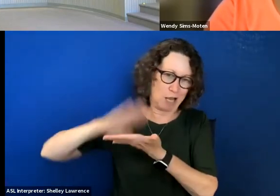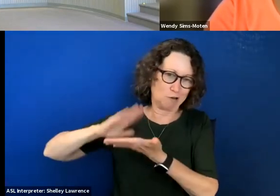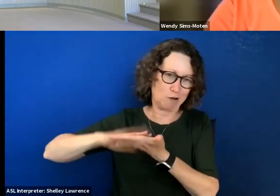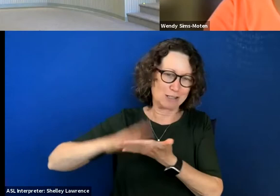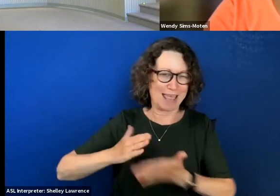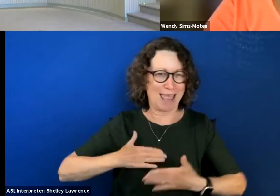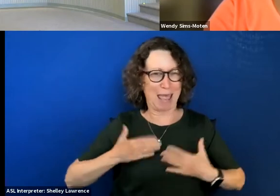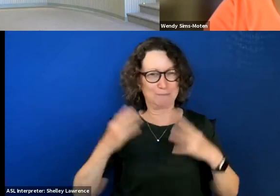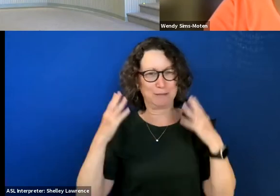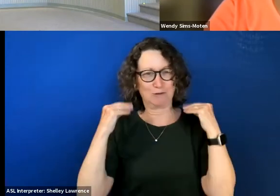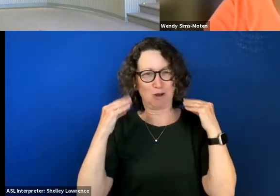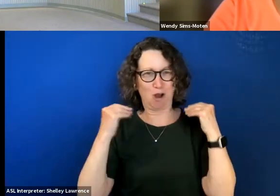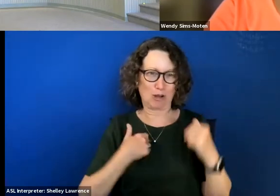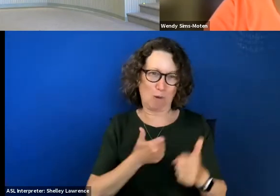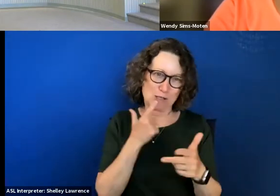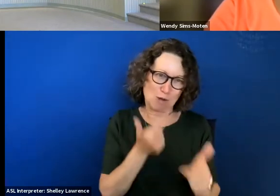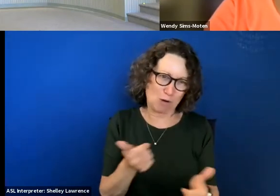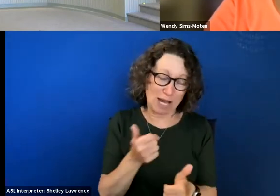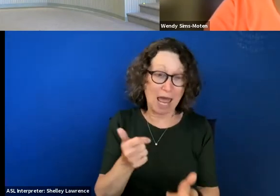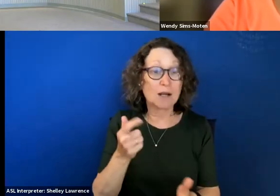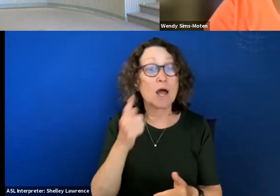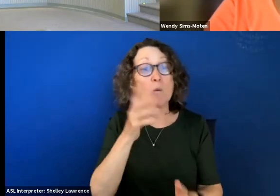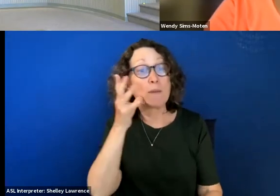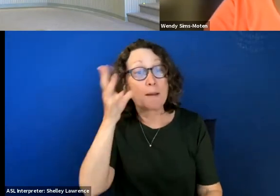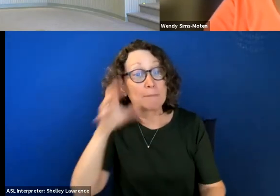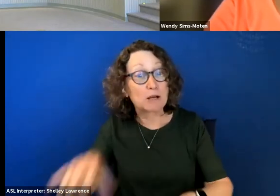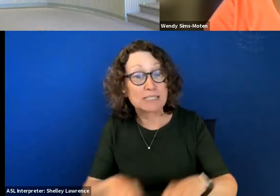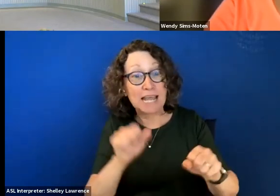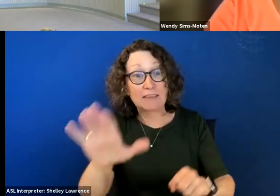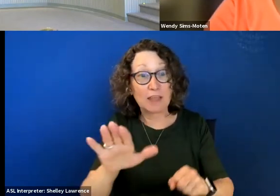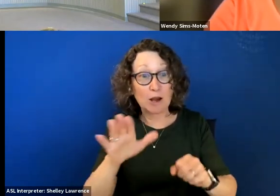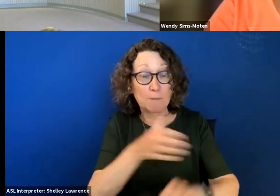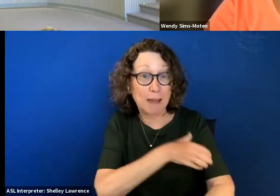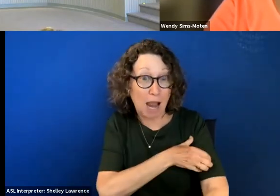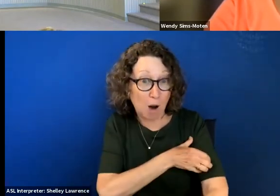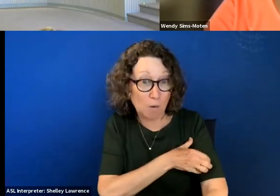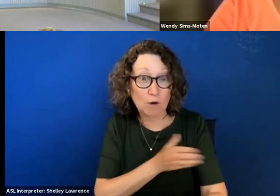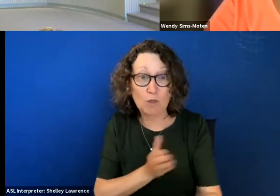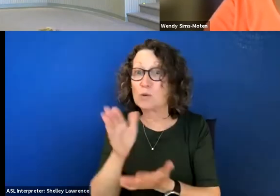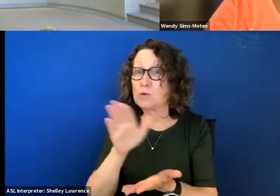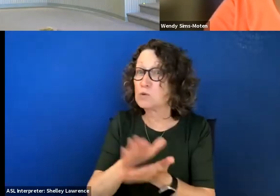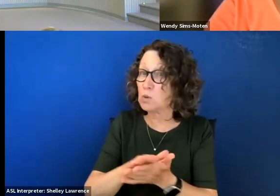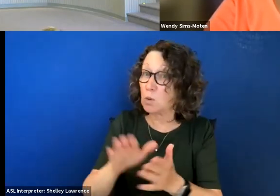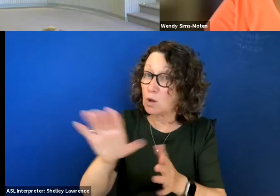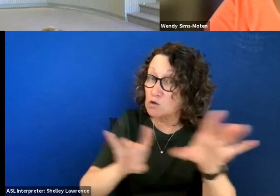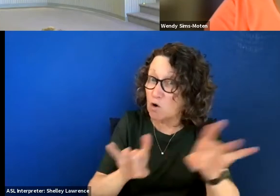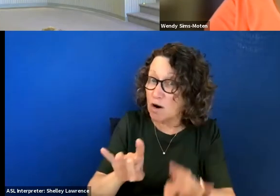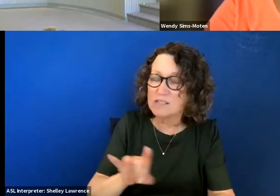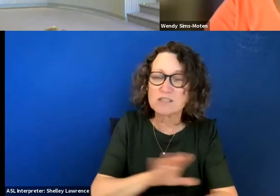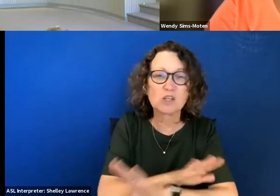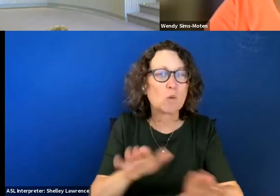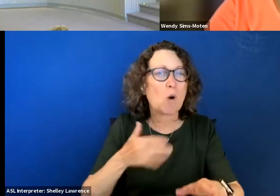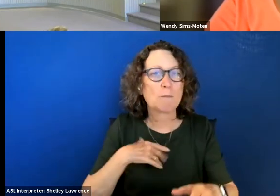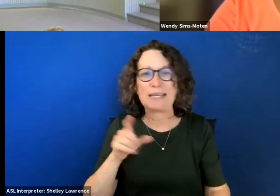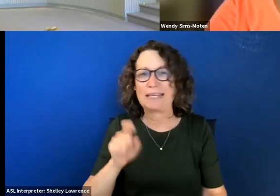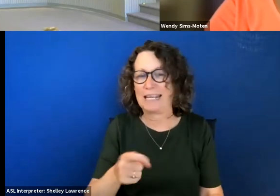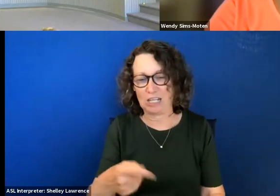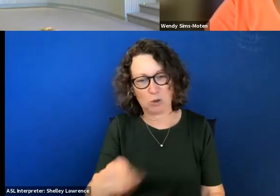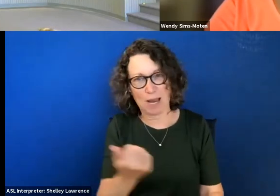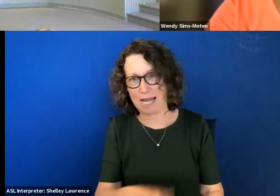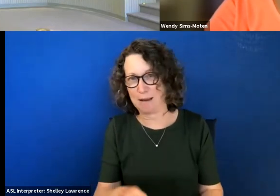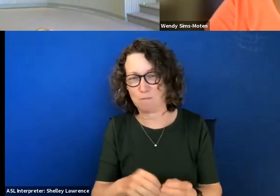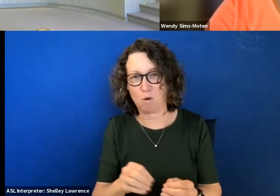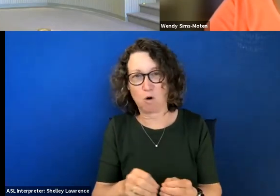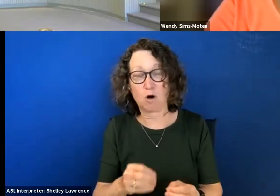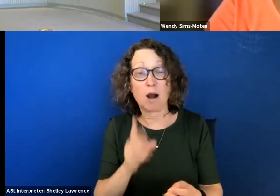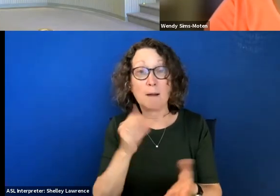happy talk you are so good at. Because when the parents take back their power through school choice, you will no longer be needed, no longer